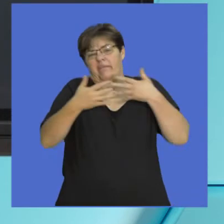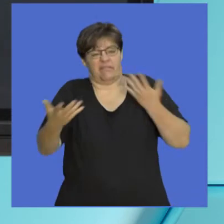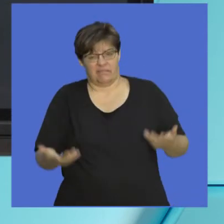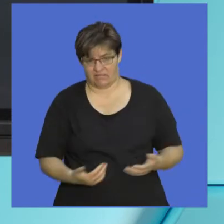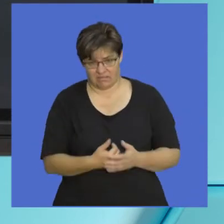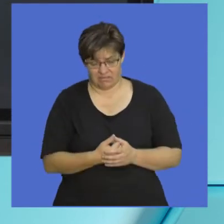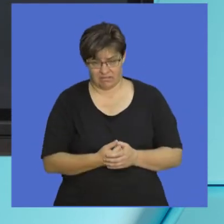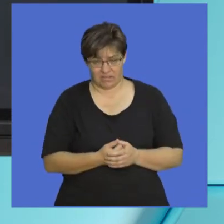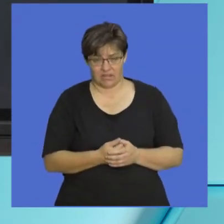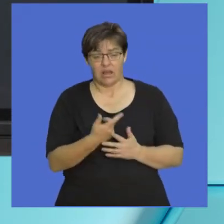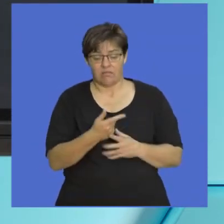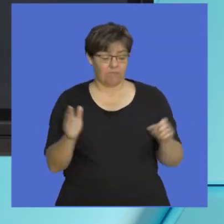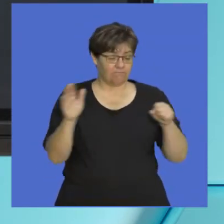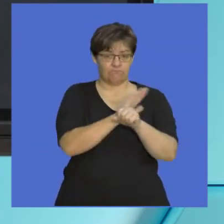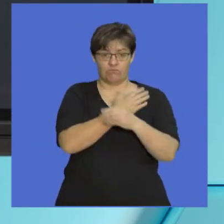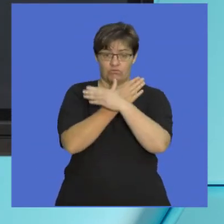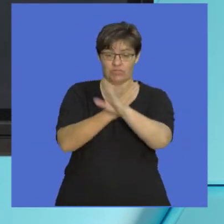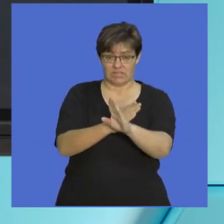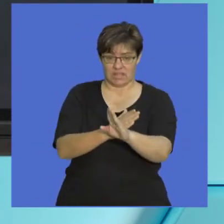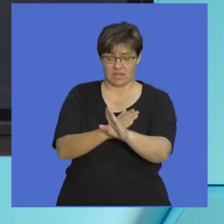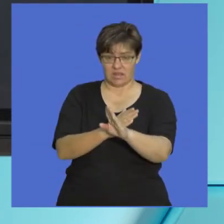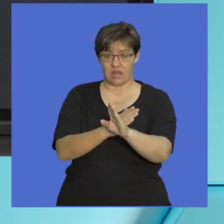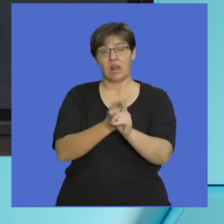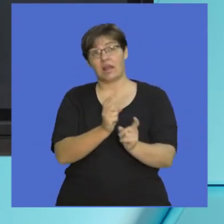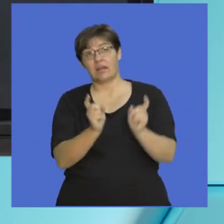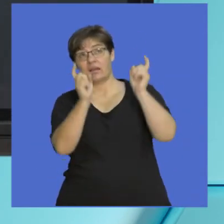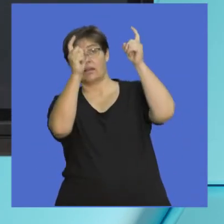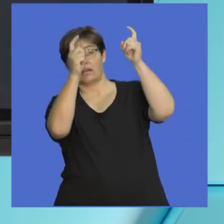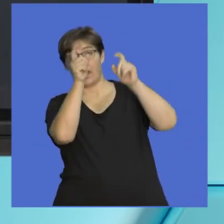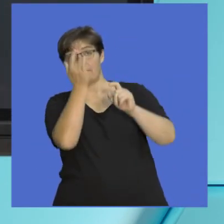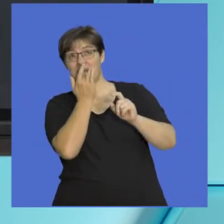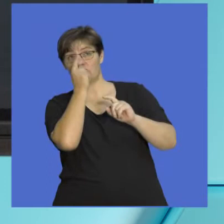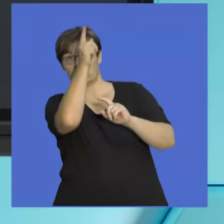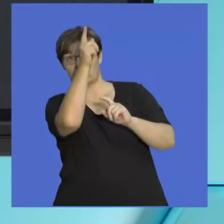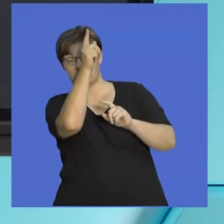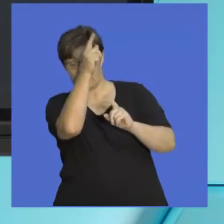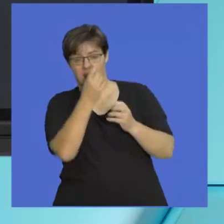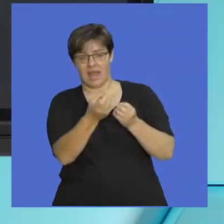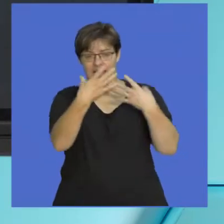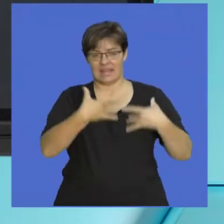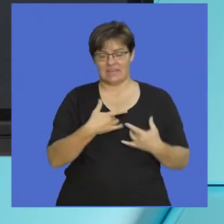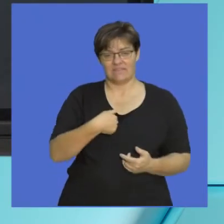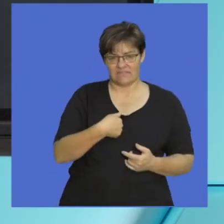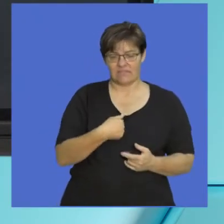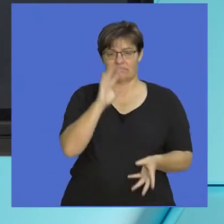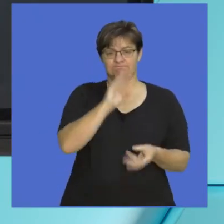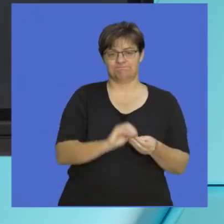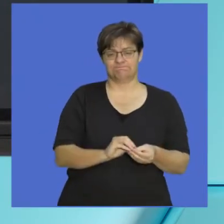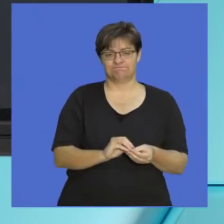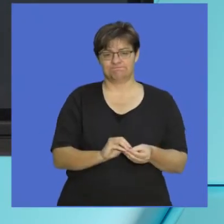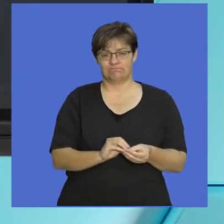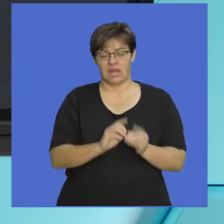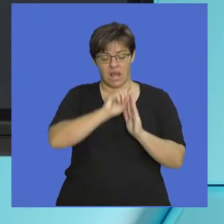So if we measured the total resistance by measuring the terminal potential difference, this gives us an indication of the